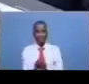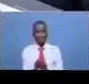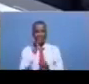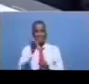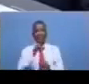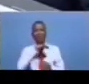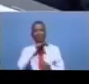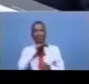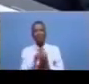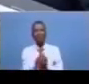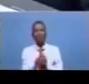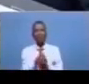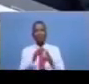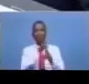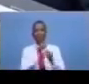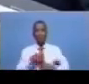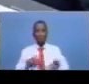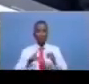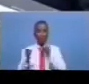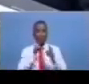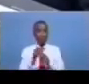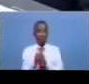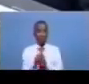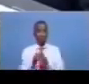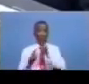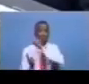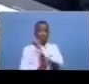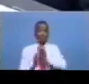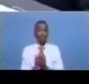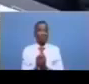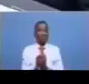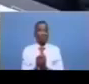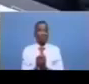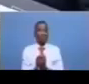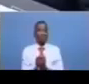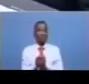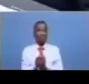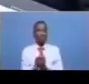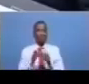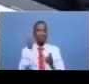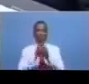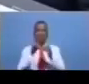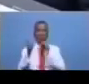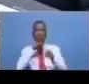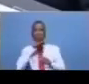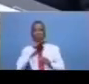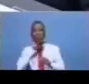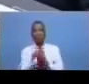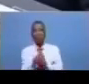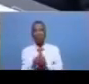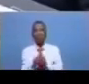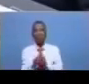also contempt. Yet nobody has called on the court to cite them for contempt. So they should stop this shameful conduct. And finally, let me